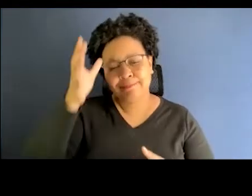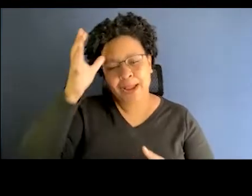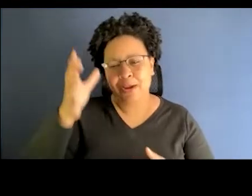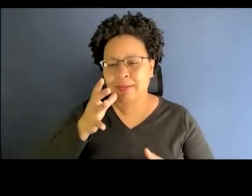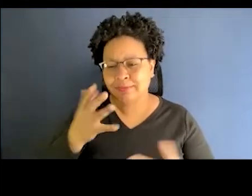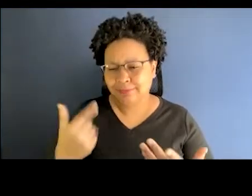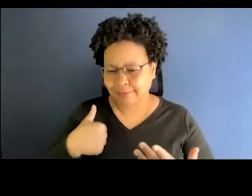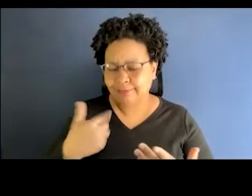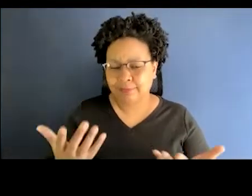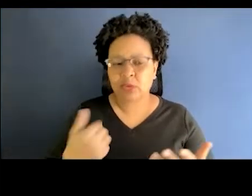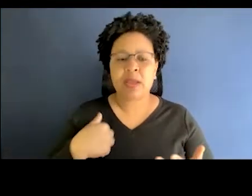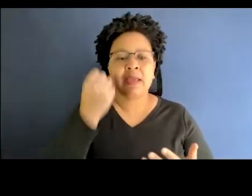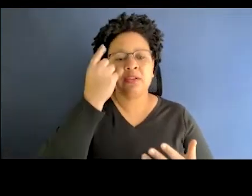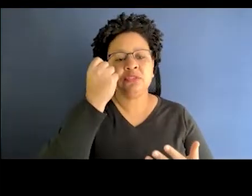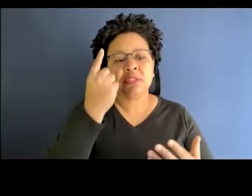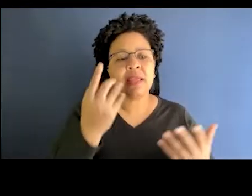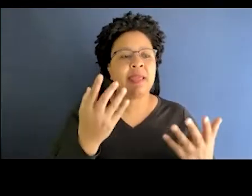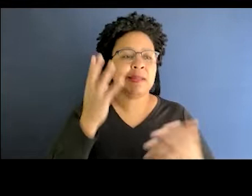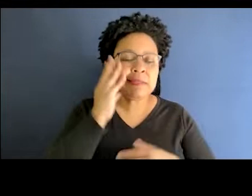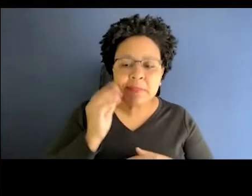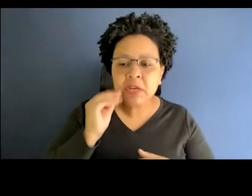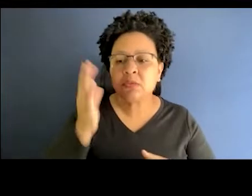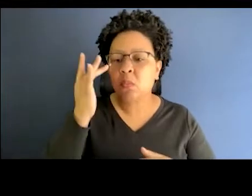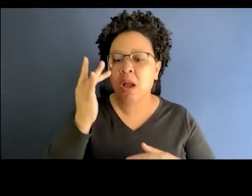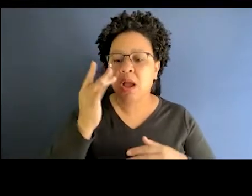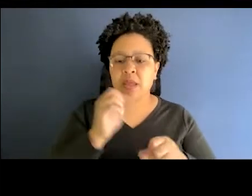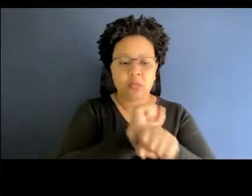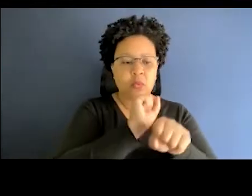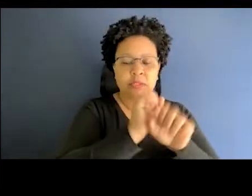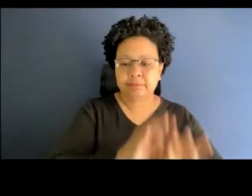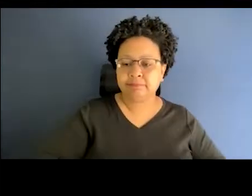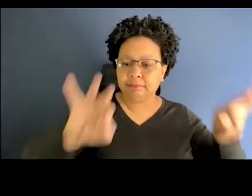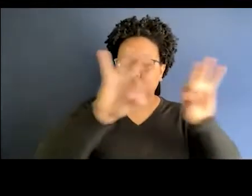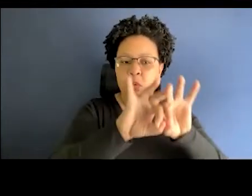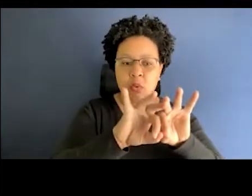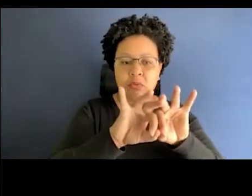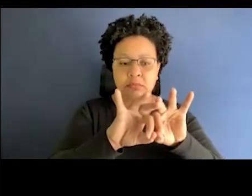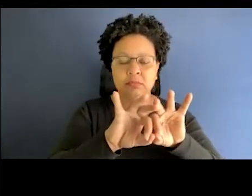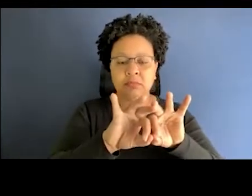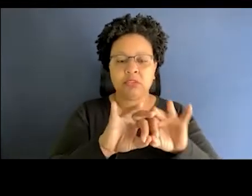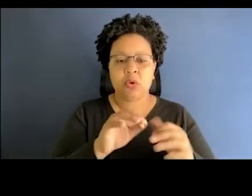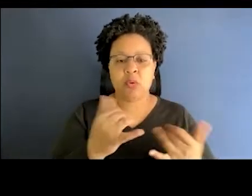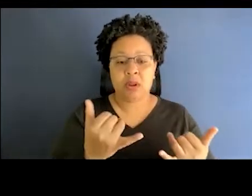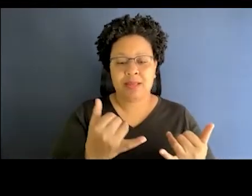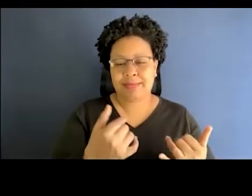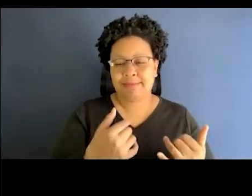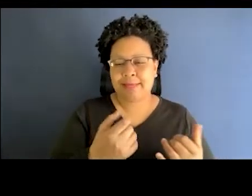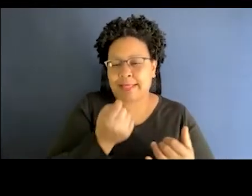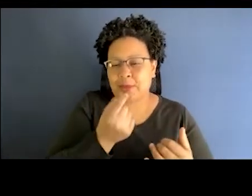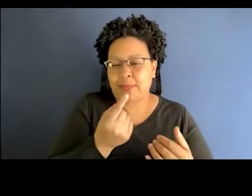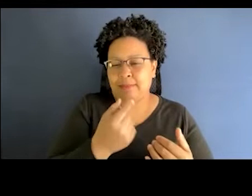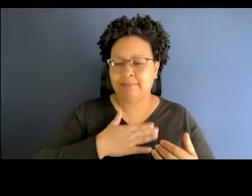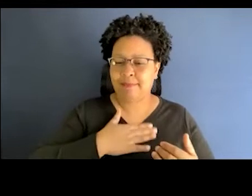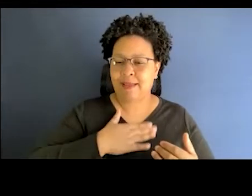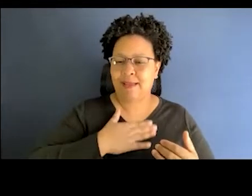the experience of why this type of work is so important. So that's a little bit about me. I'm going to turn it over to my colleague and friend,